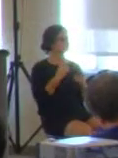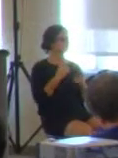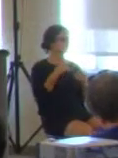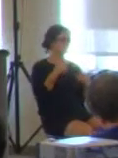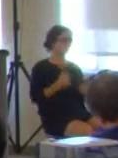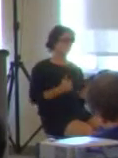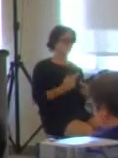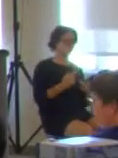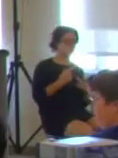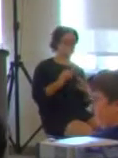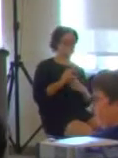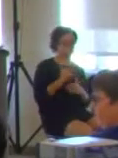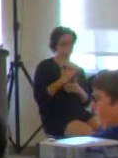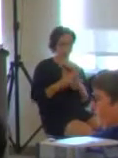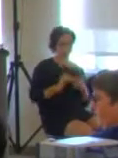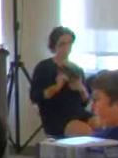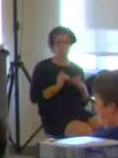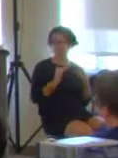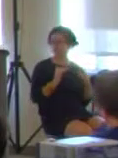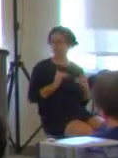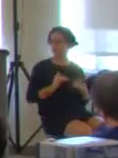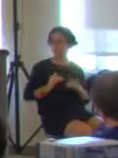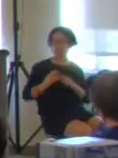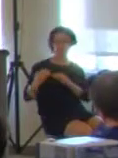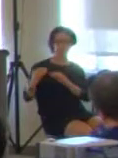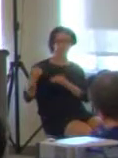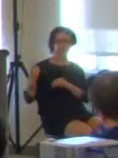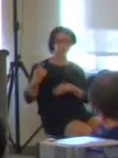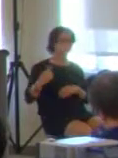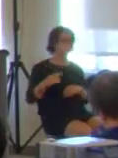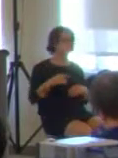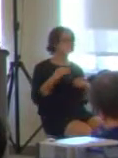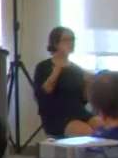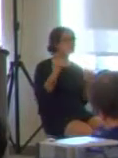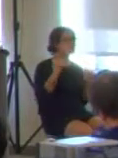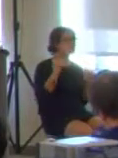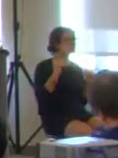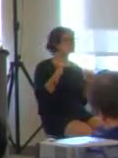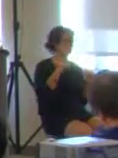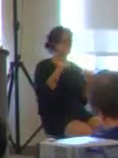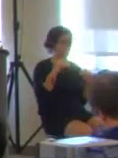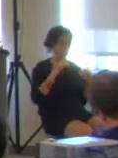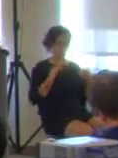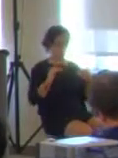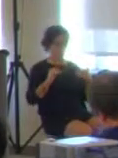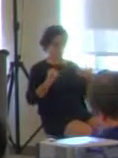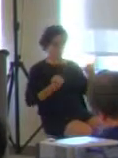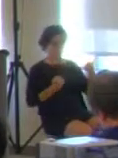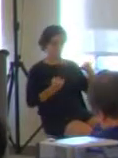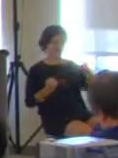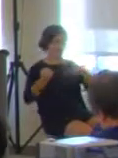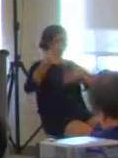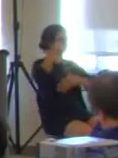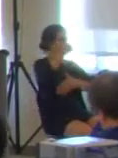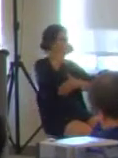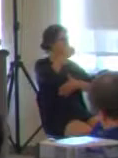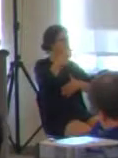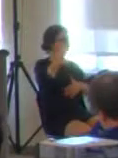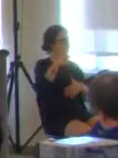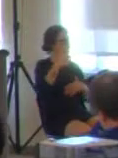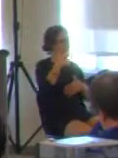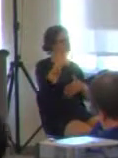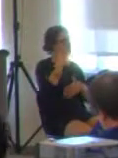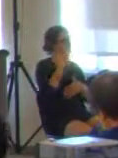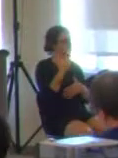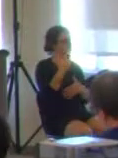That's the other piece of that. And hope, sometimes I think hope should be at the top of the list. Because in